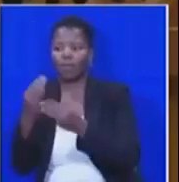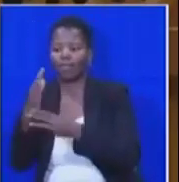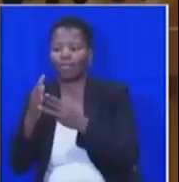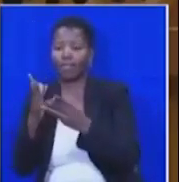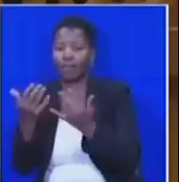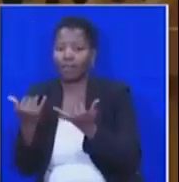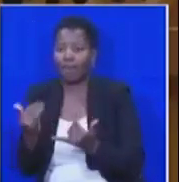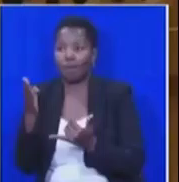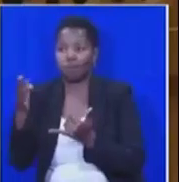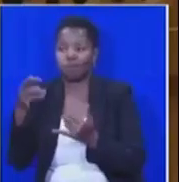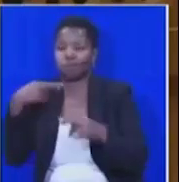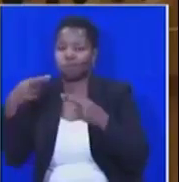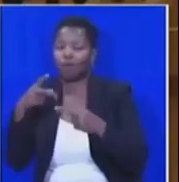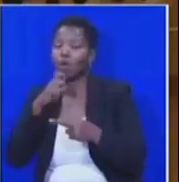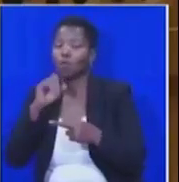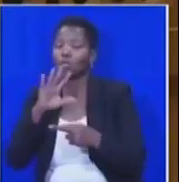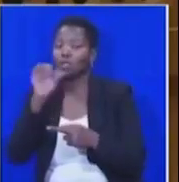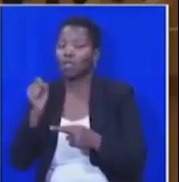on the taxpayer dollar.